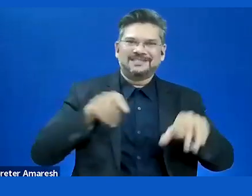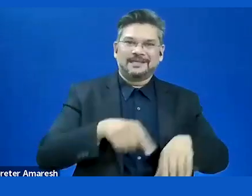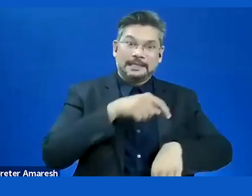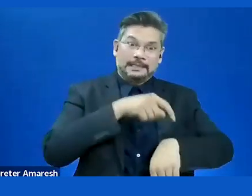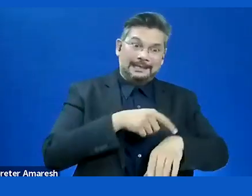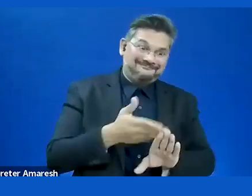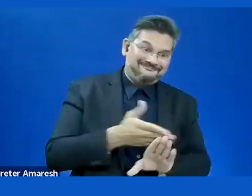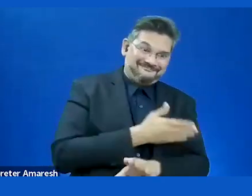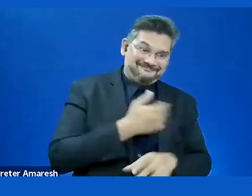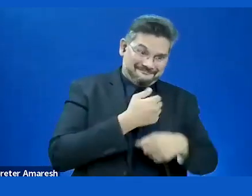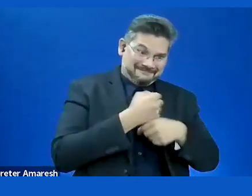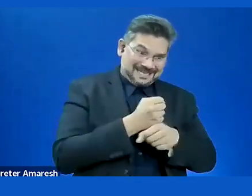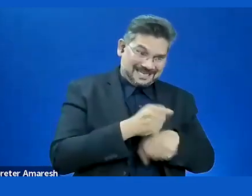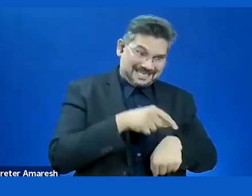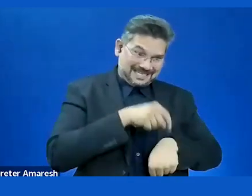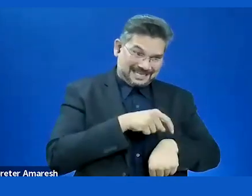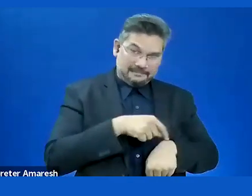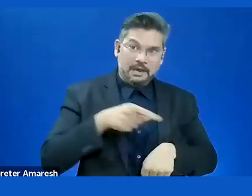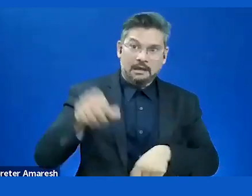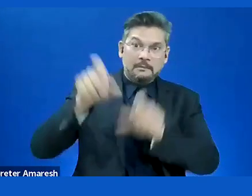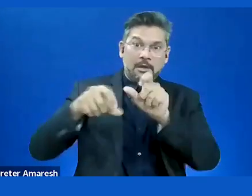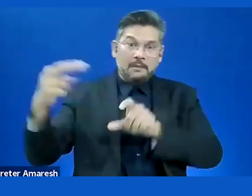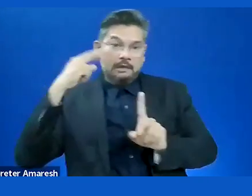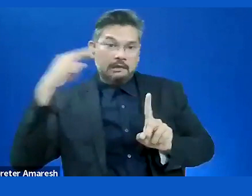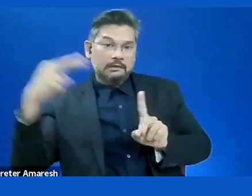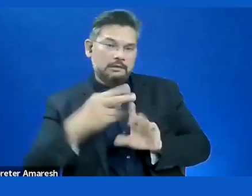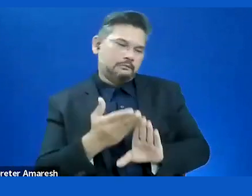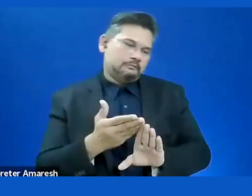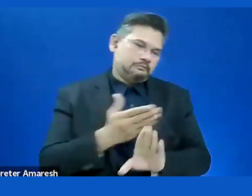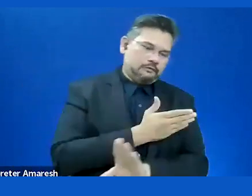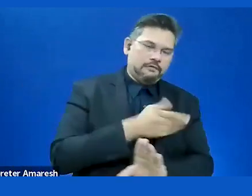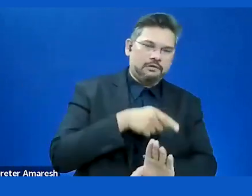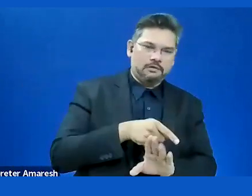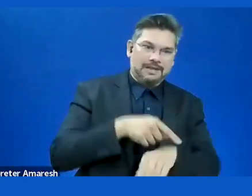before the user sees it. So I think that's very good timing.